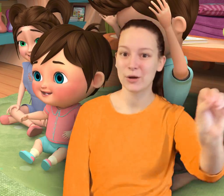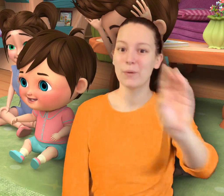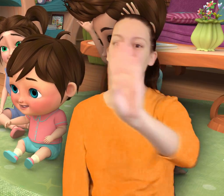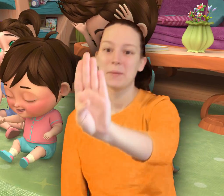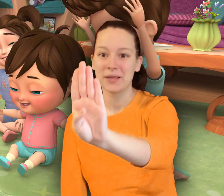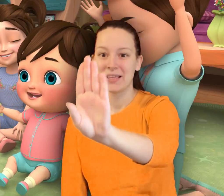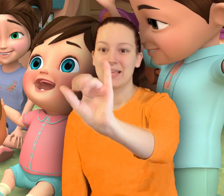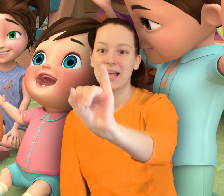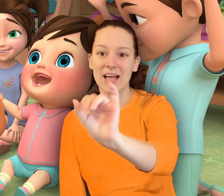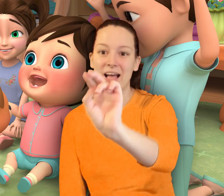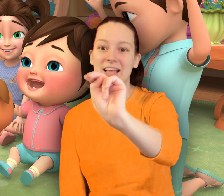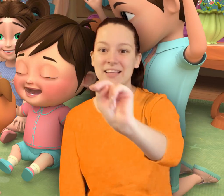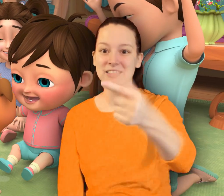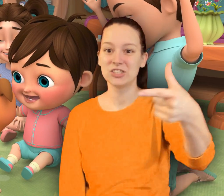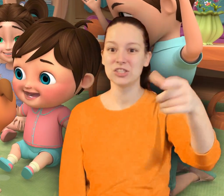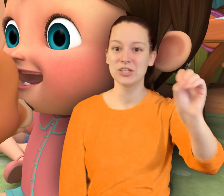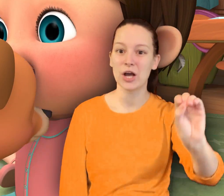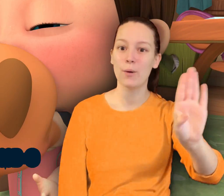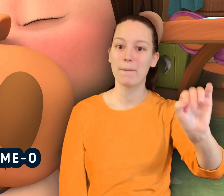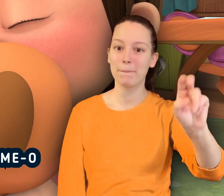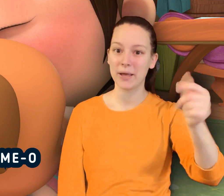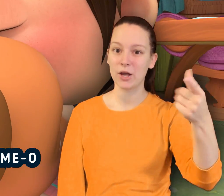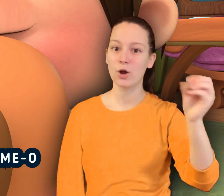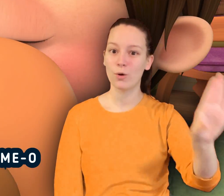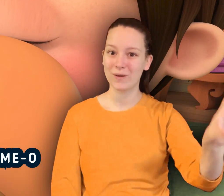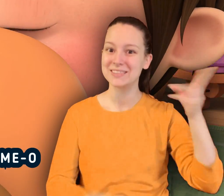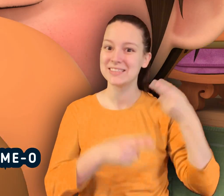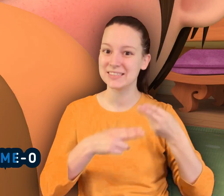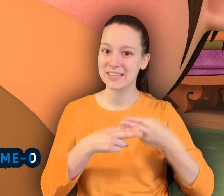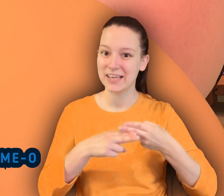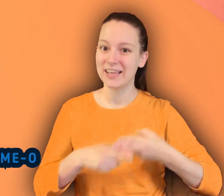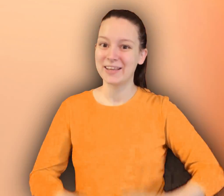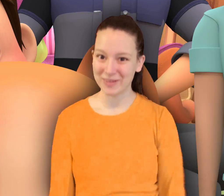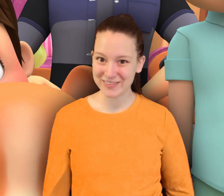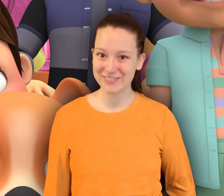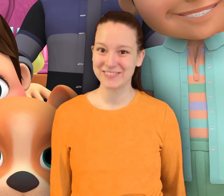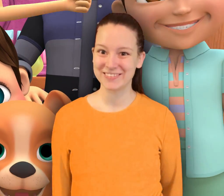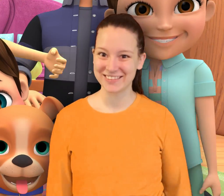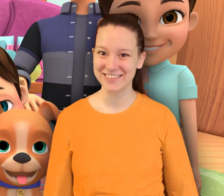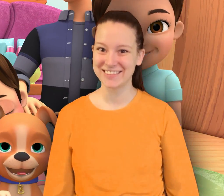g o b i n g o when Bingle